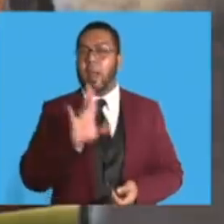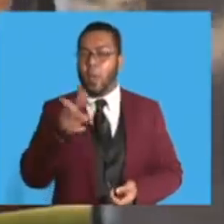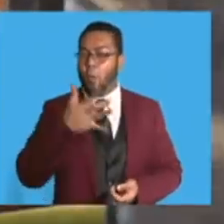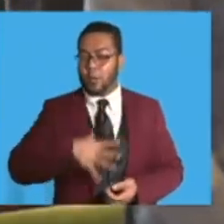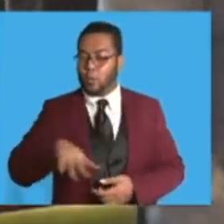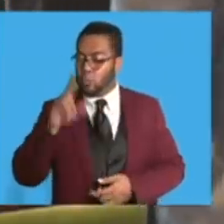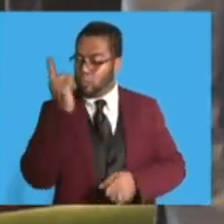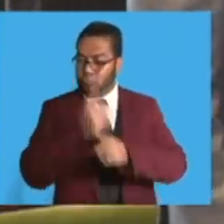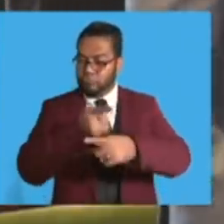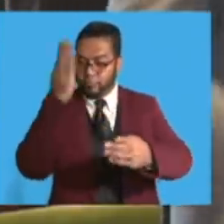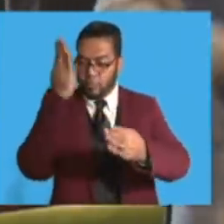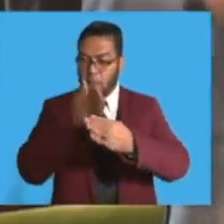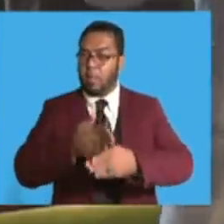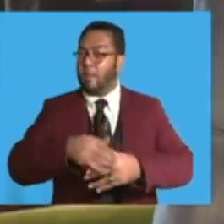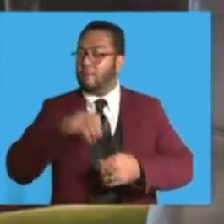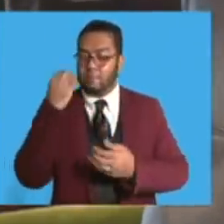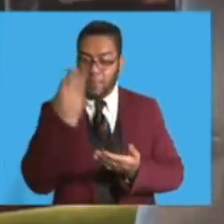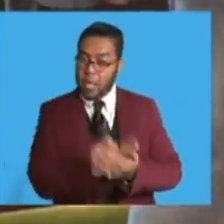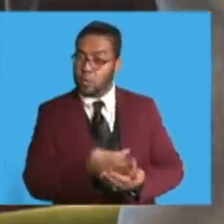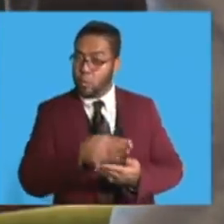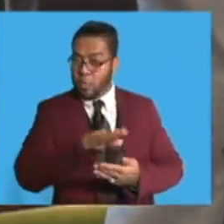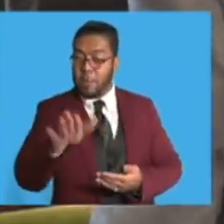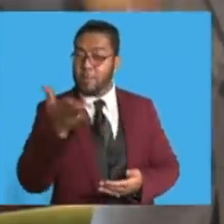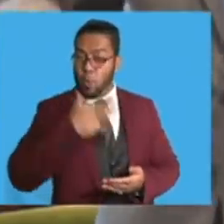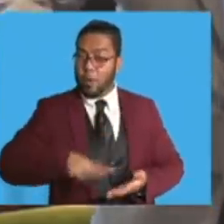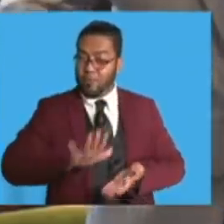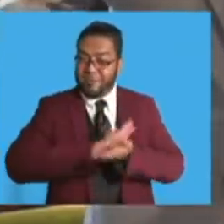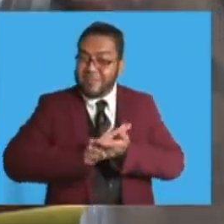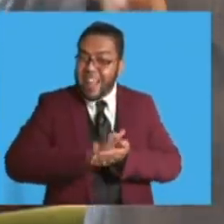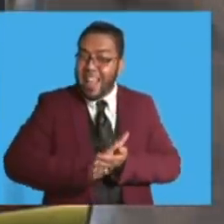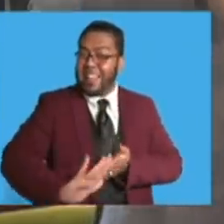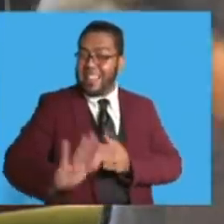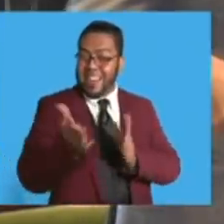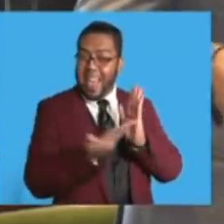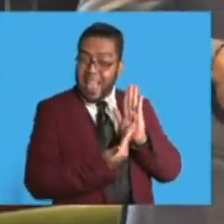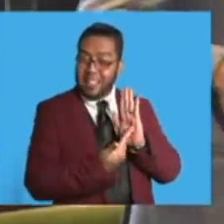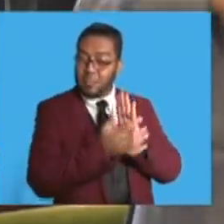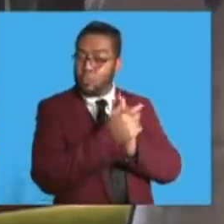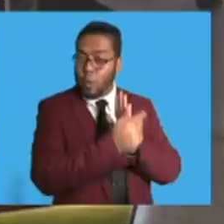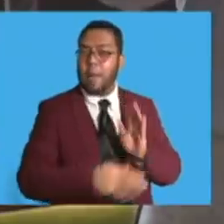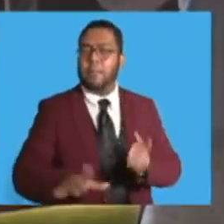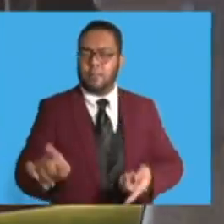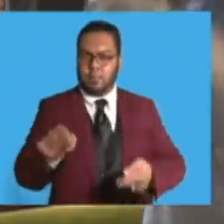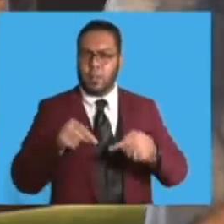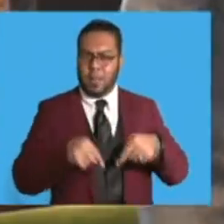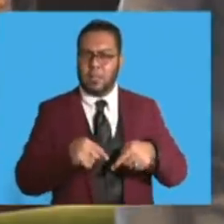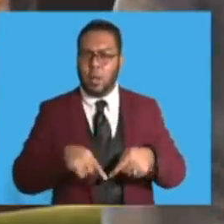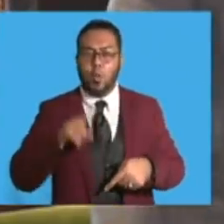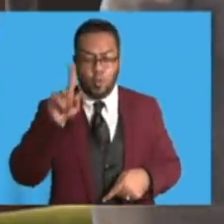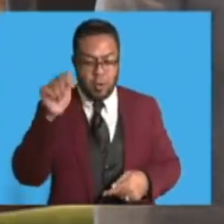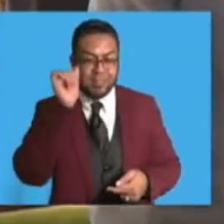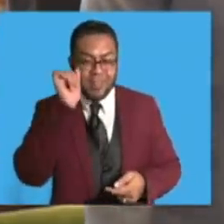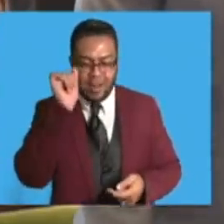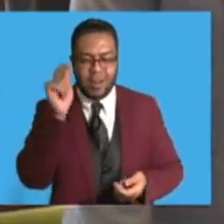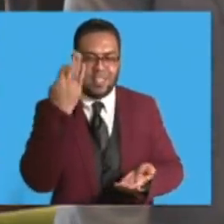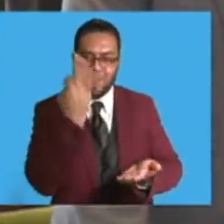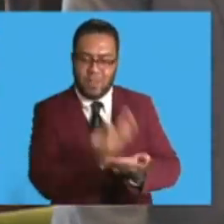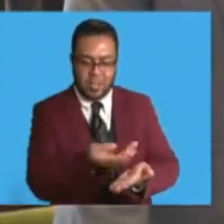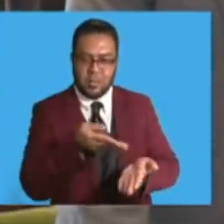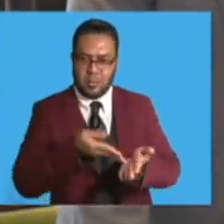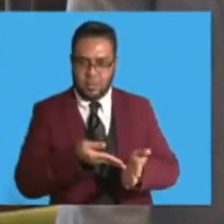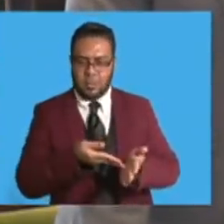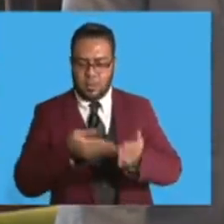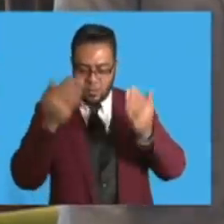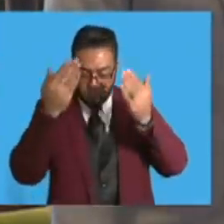want to highlight the facts to them, because if you want to come to clean hands to this chambers, you must recognize the facts, Madam Speaker.